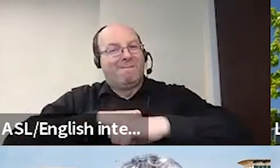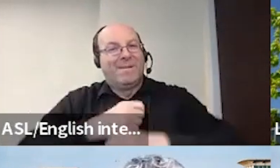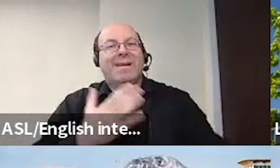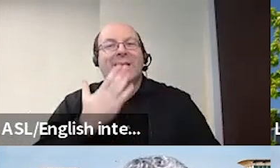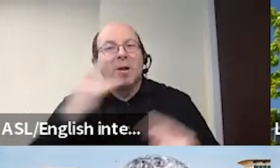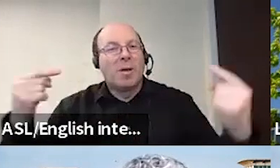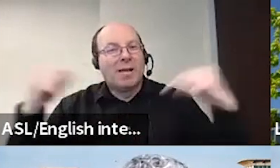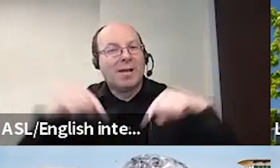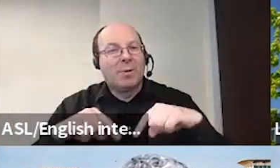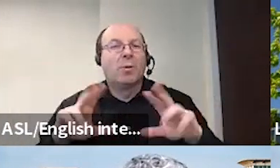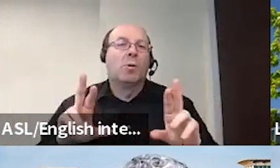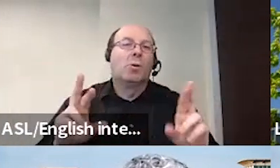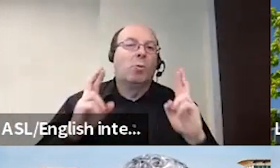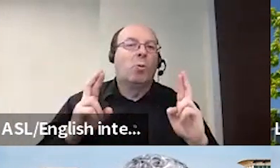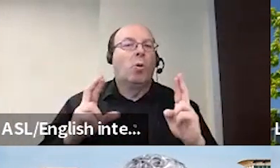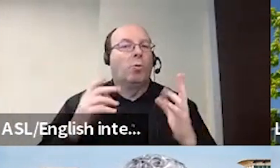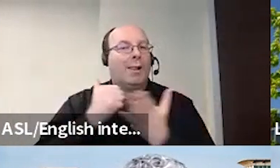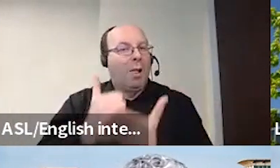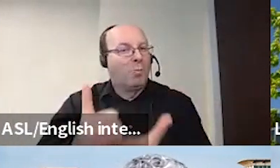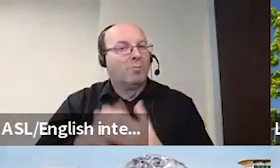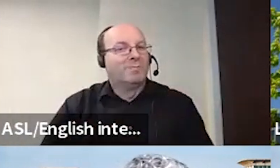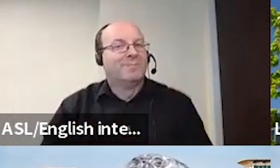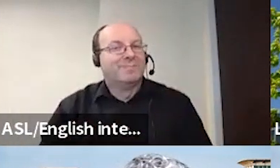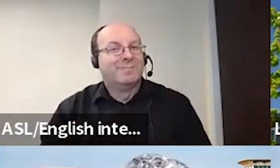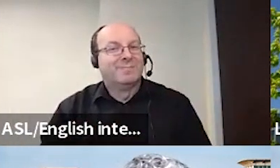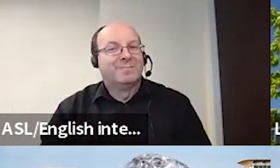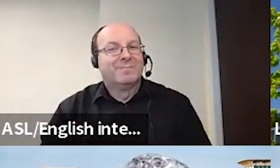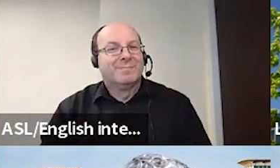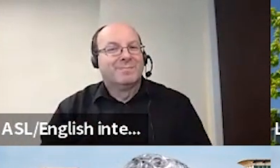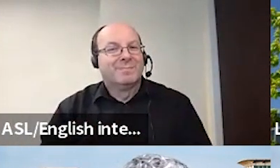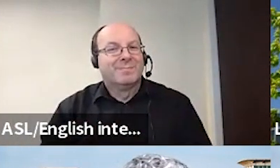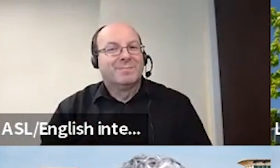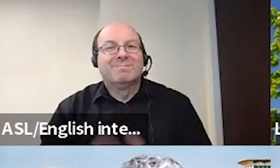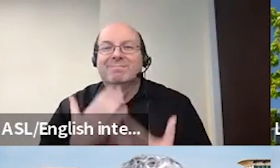being here, and we hope this has been helpful. Thank you. Thanks, everybody.